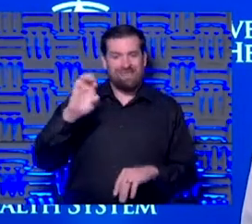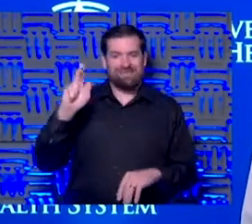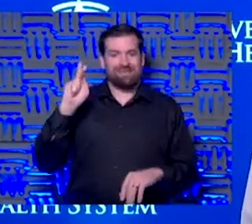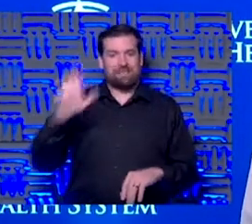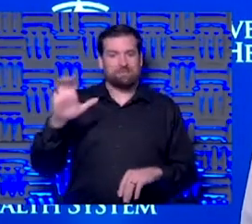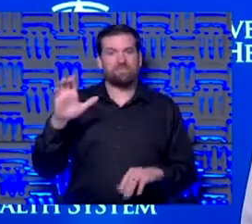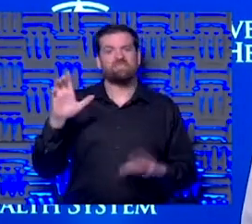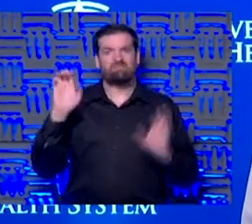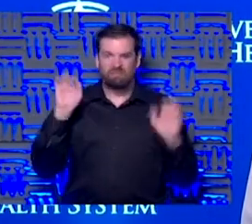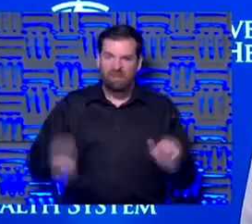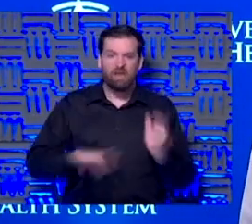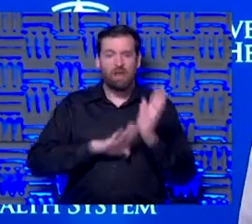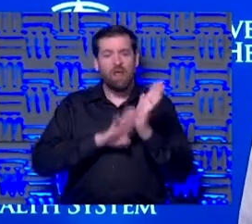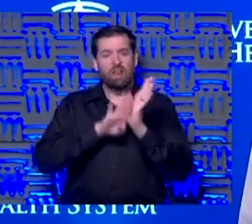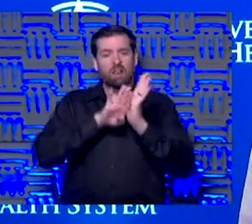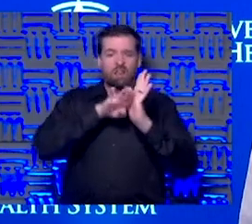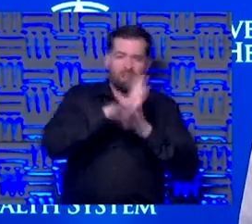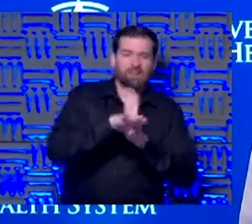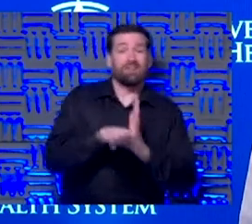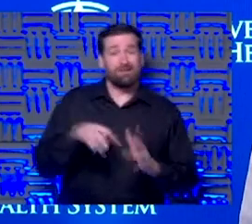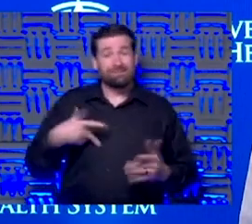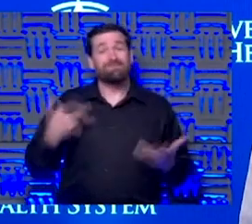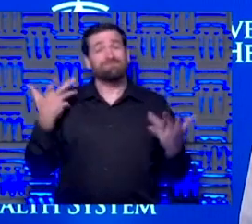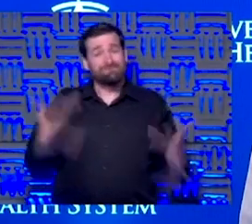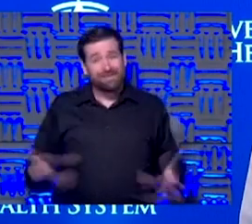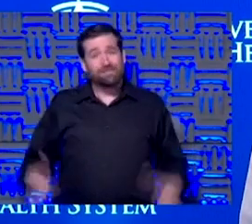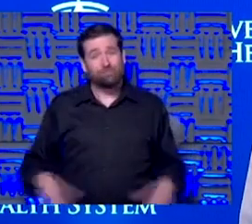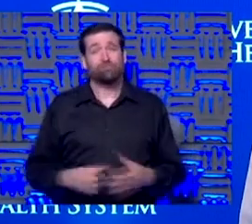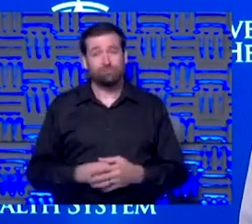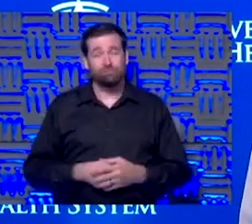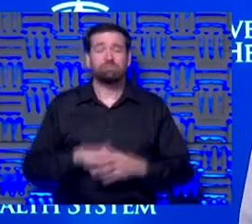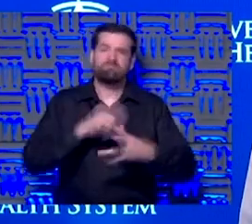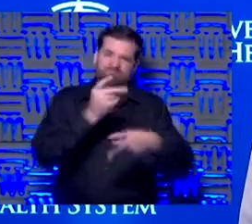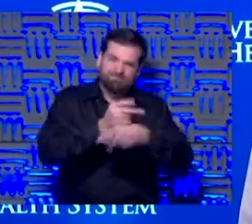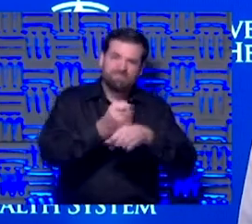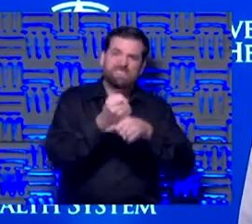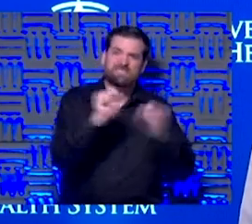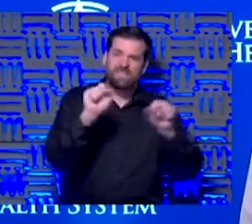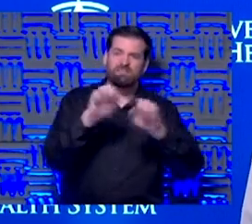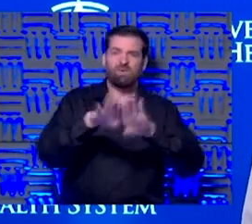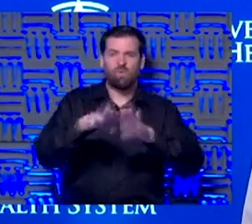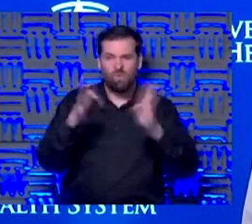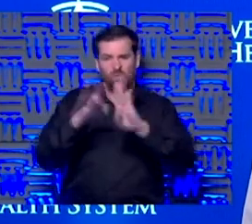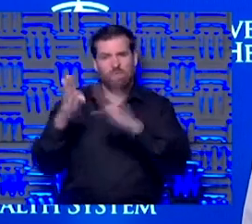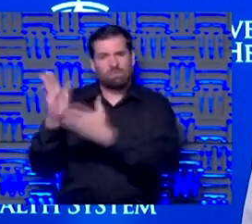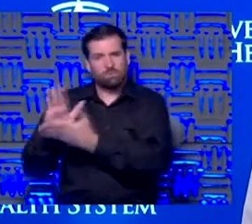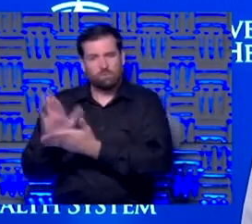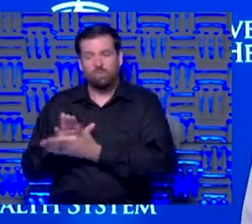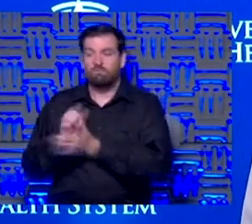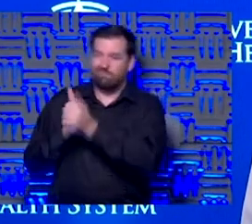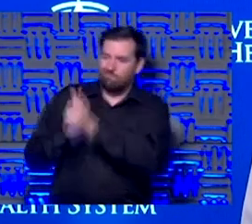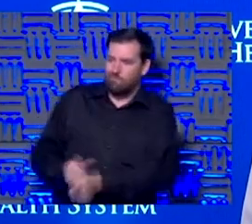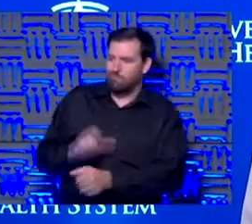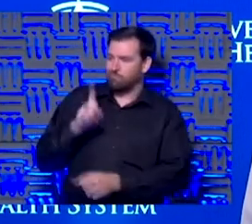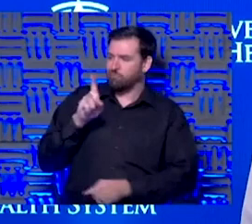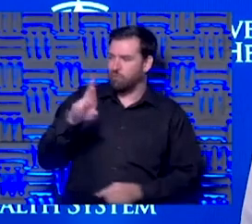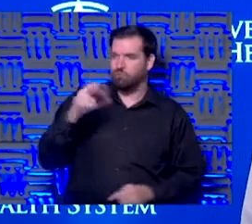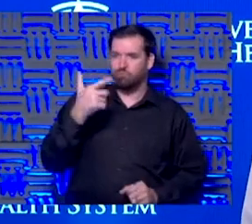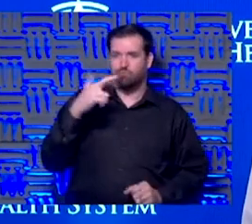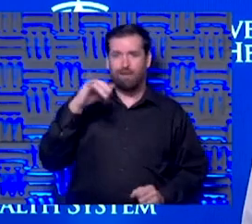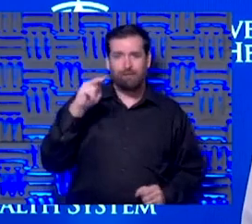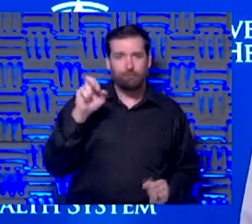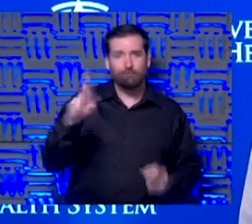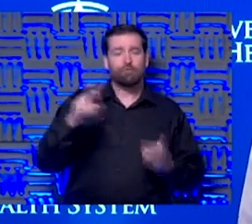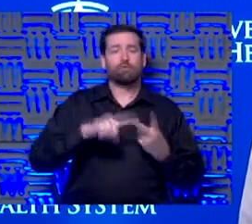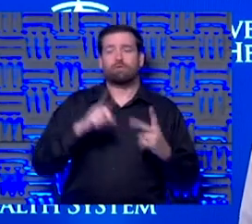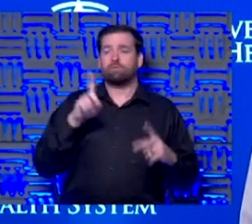we can bend the curve, and we did. And we can stay safe with school reopening, following the guidance of people like Dr. Corriveau and Dr. Greiner, and